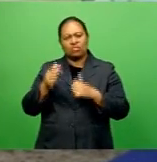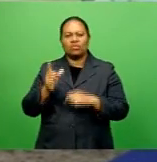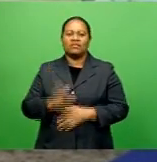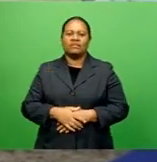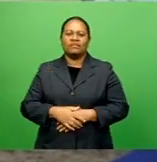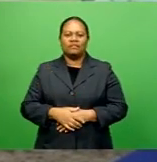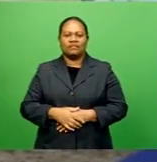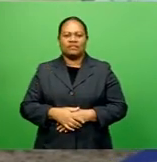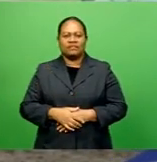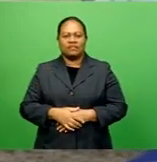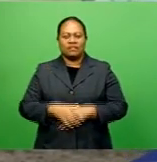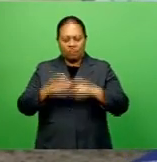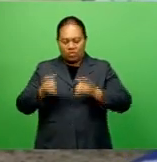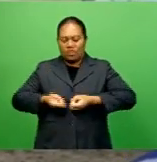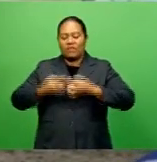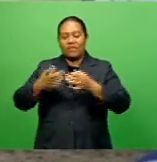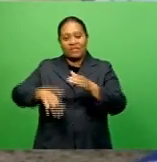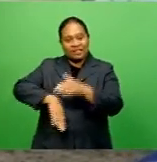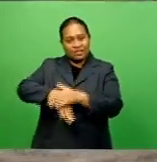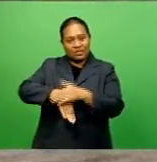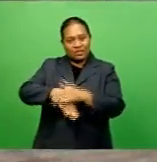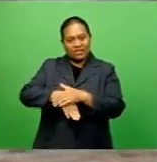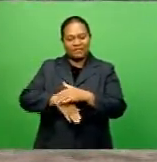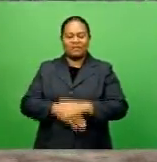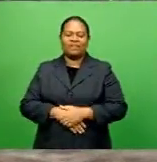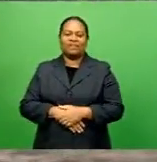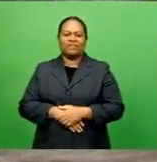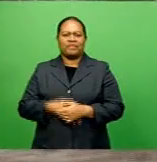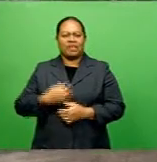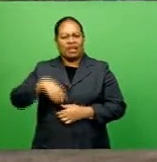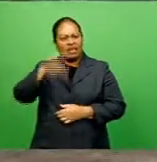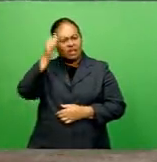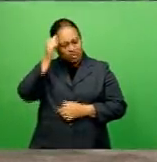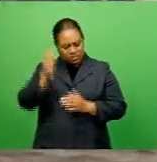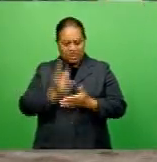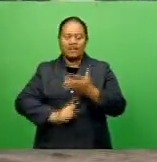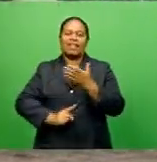reviving beach soccer. I know it's been going on